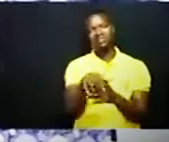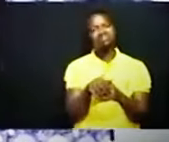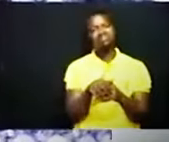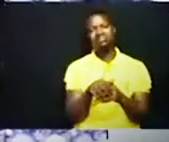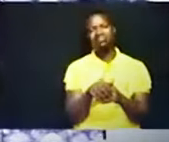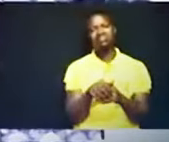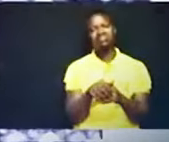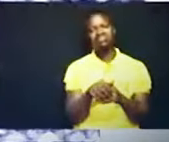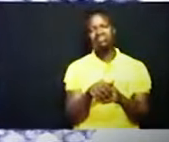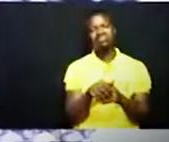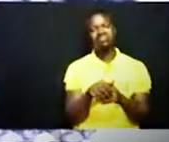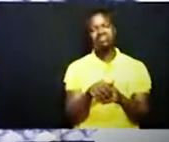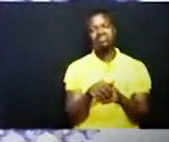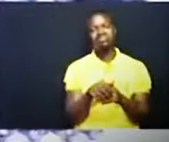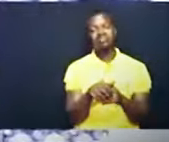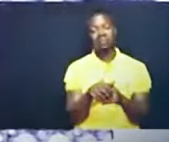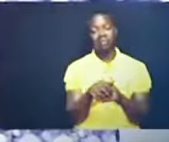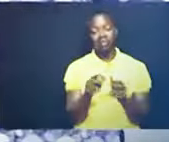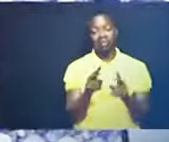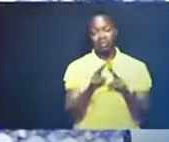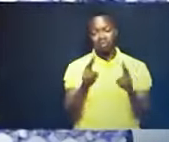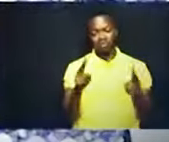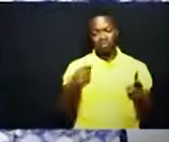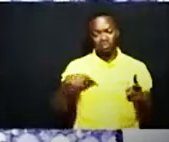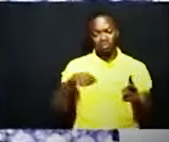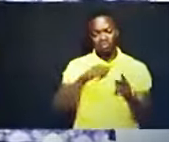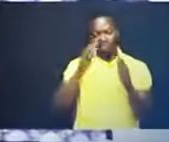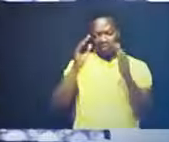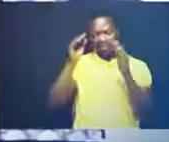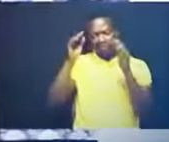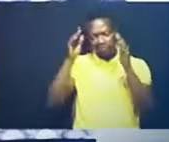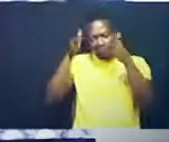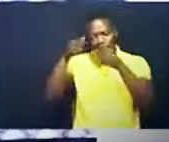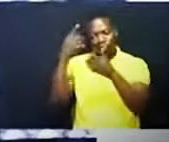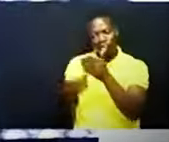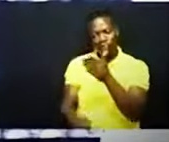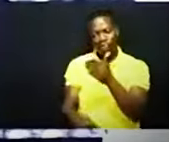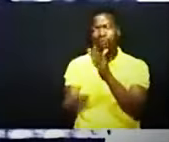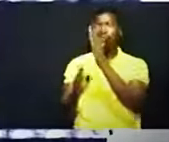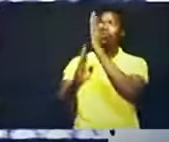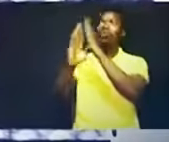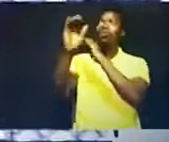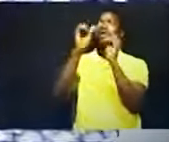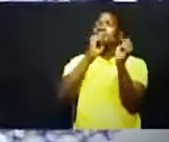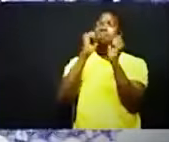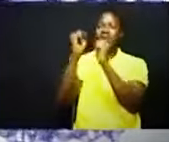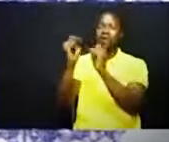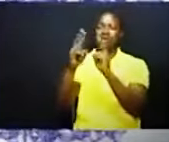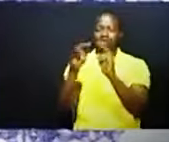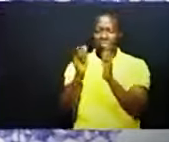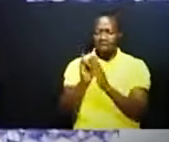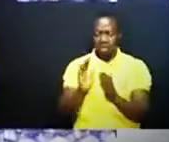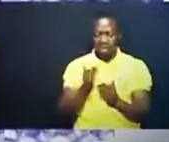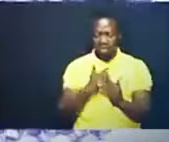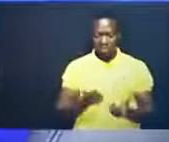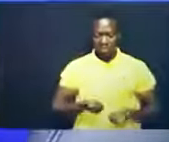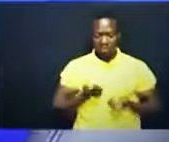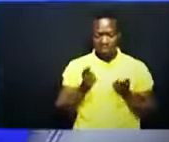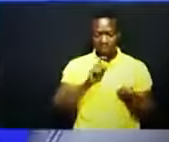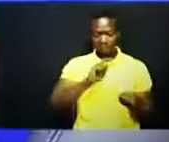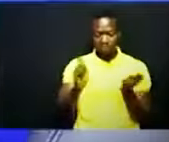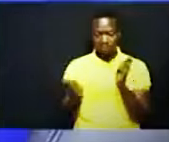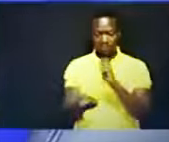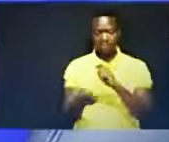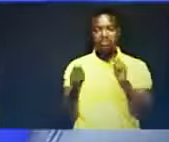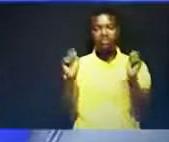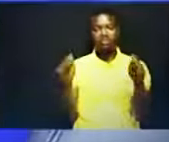efa ho anase yinu ntine rade frey. So we are looking for the power of God to change our situation. Enti ye hwehwe onyame tumi se ne beya ebese science